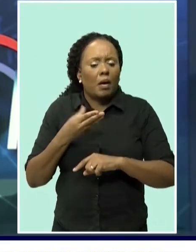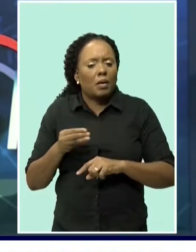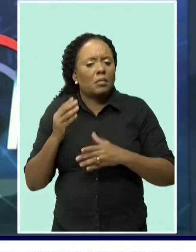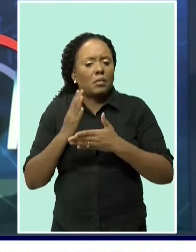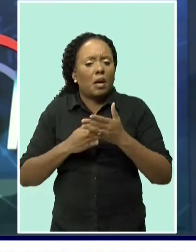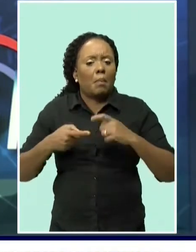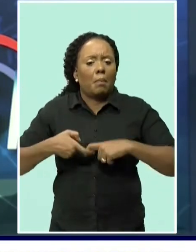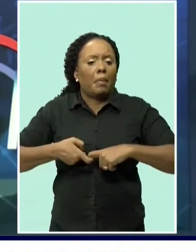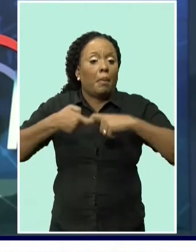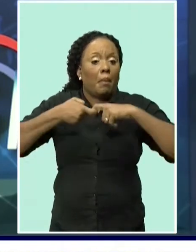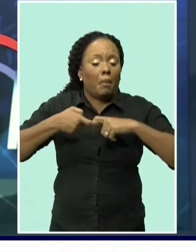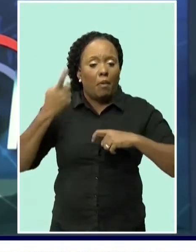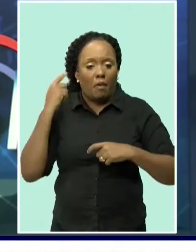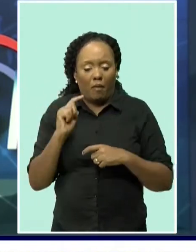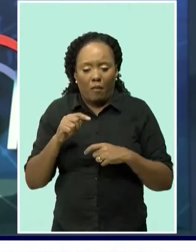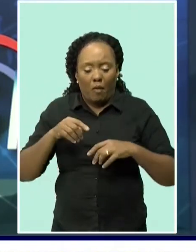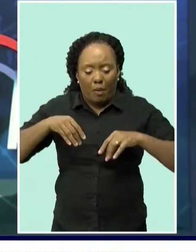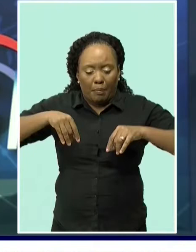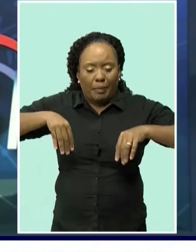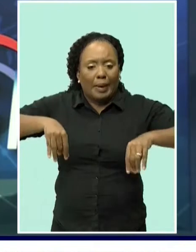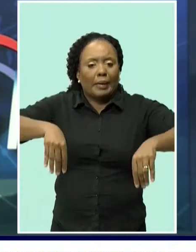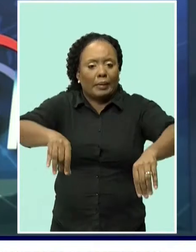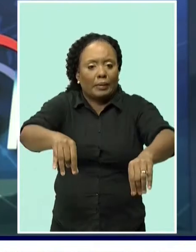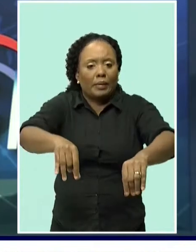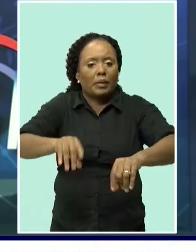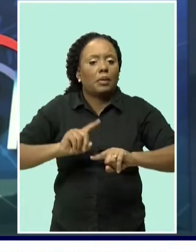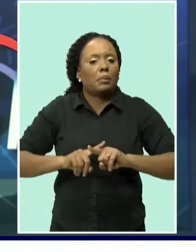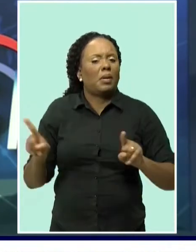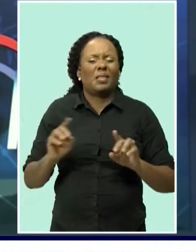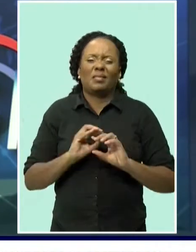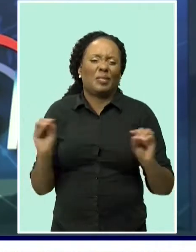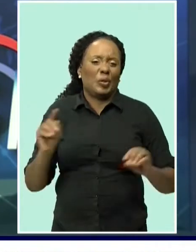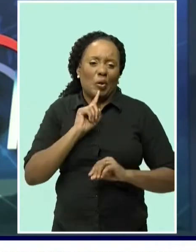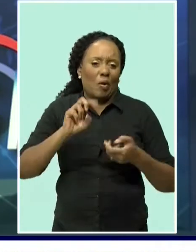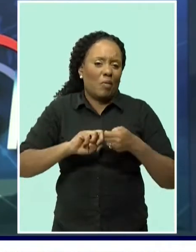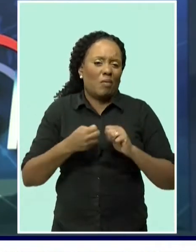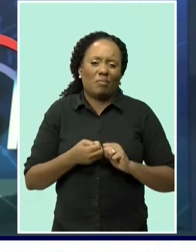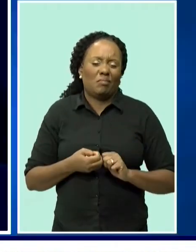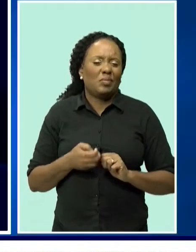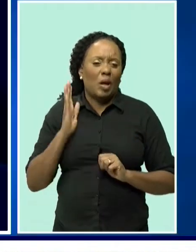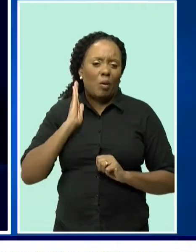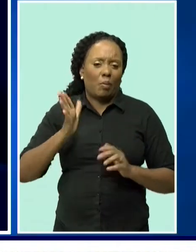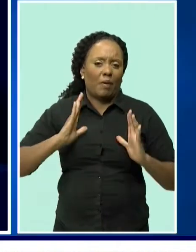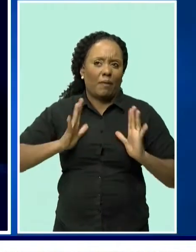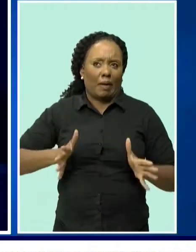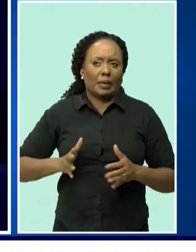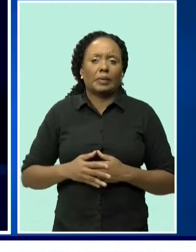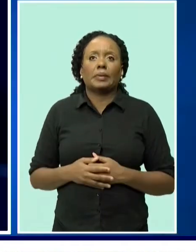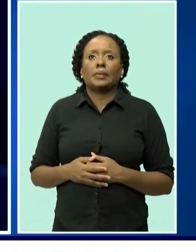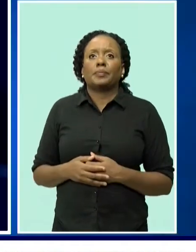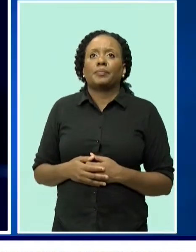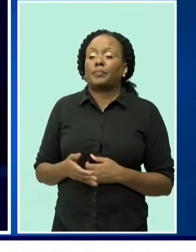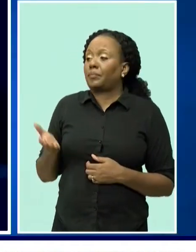could be delays in the planting of some crops. However, he says there are no real problems. So